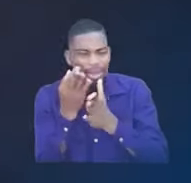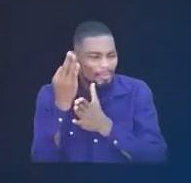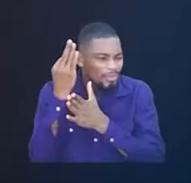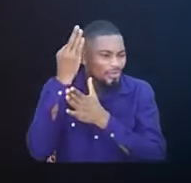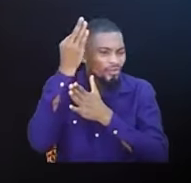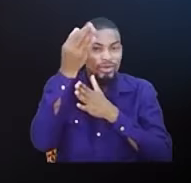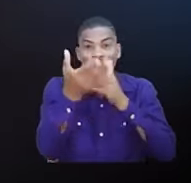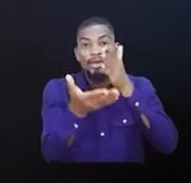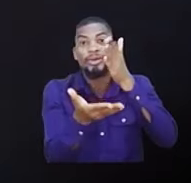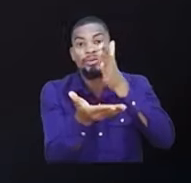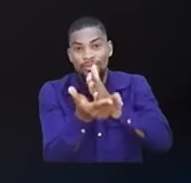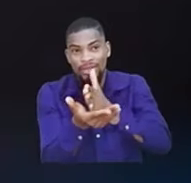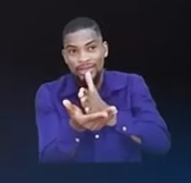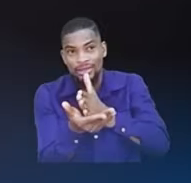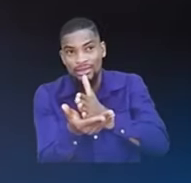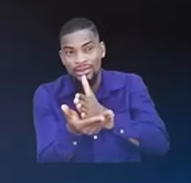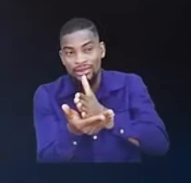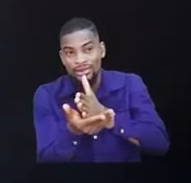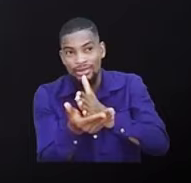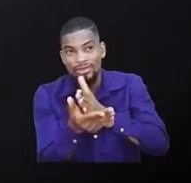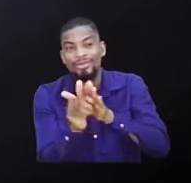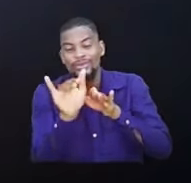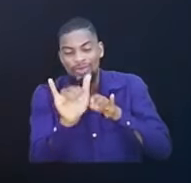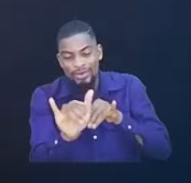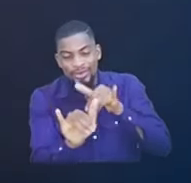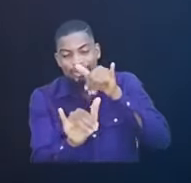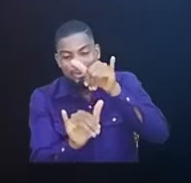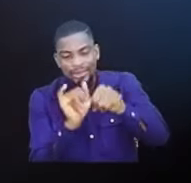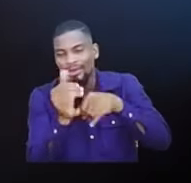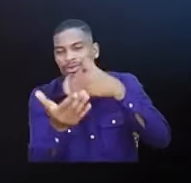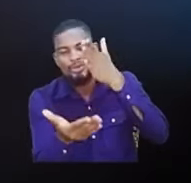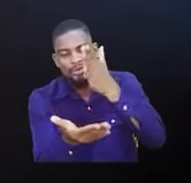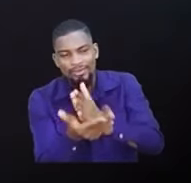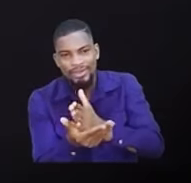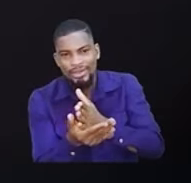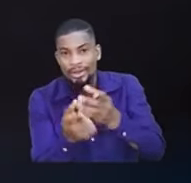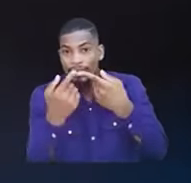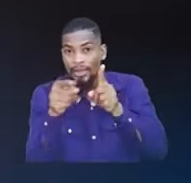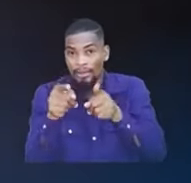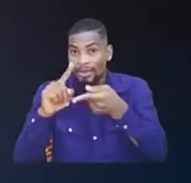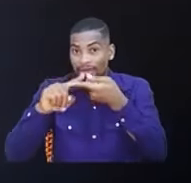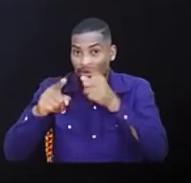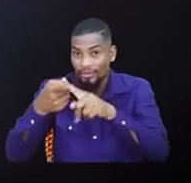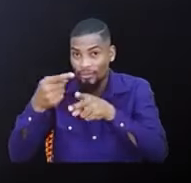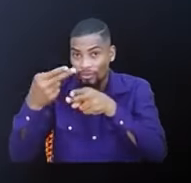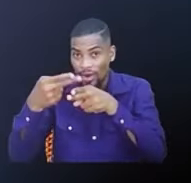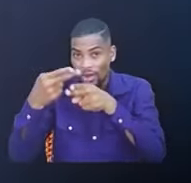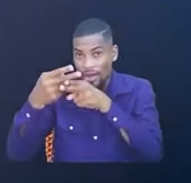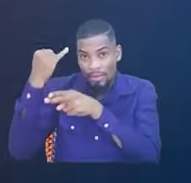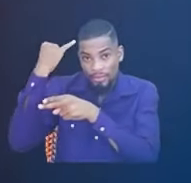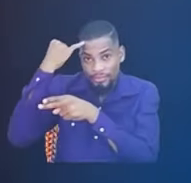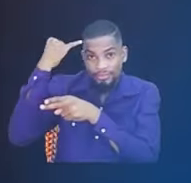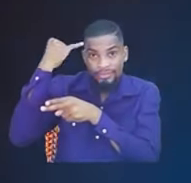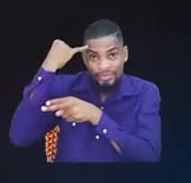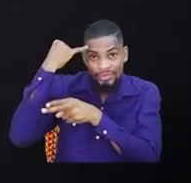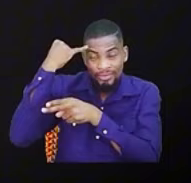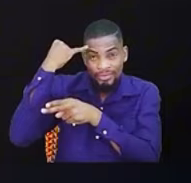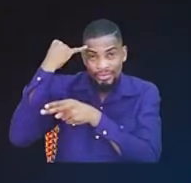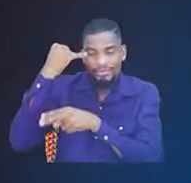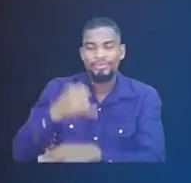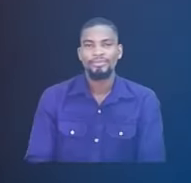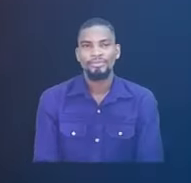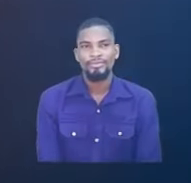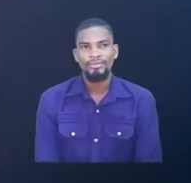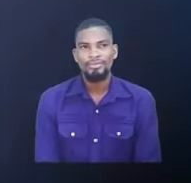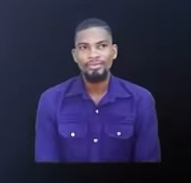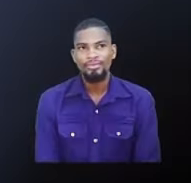quite impossible. So eventually he would have stopped. But he had a friend called Jonadab,